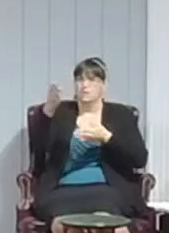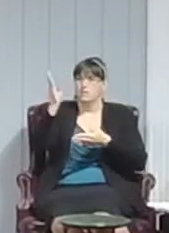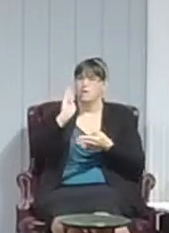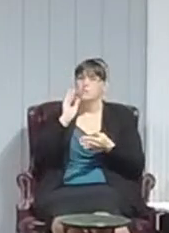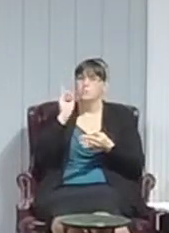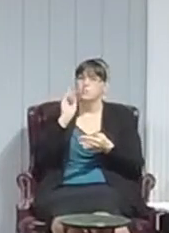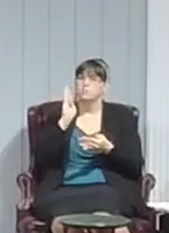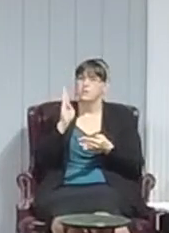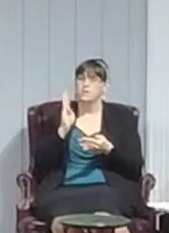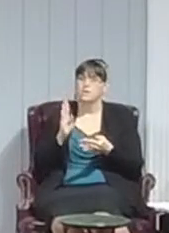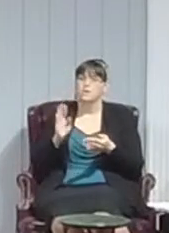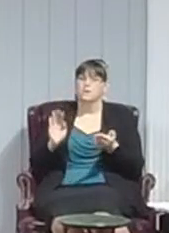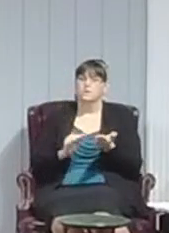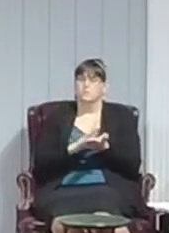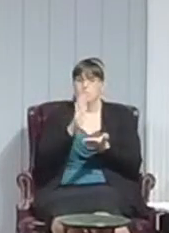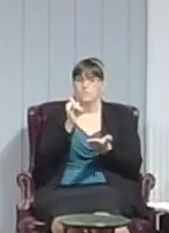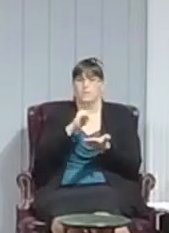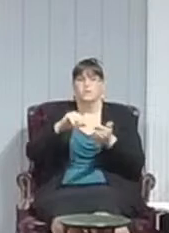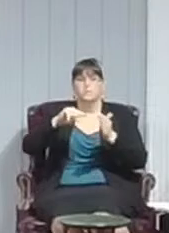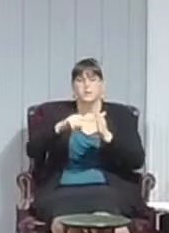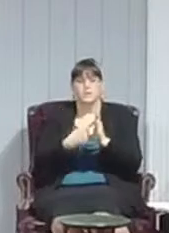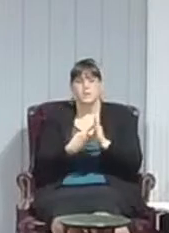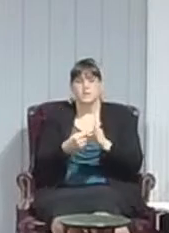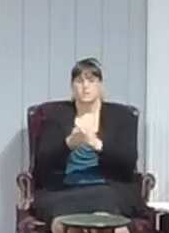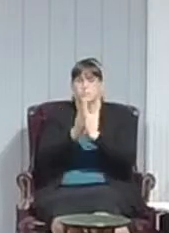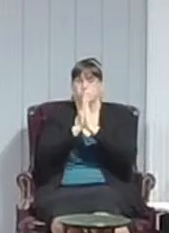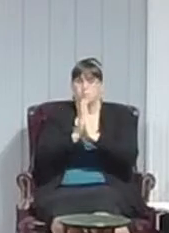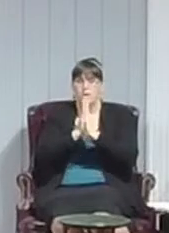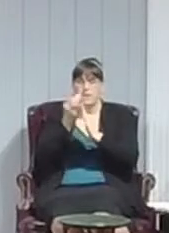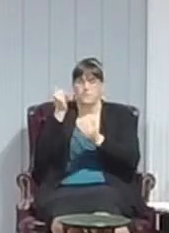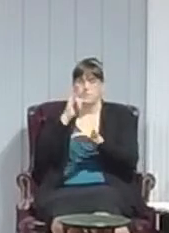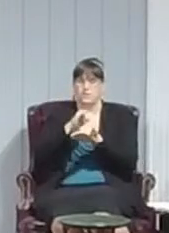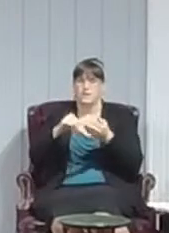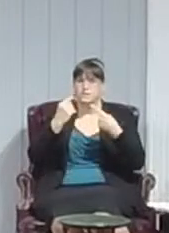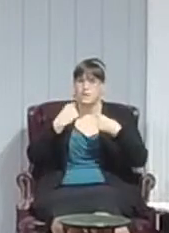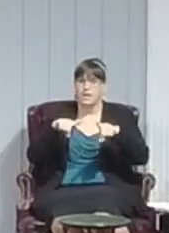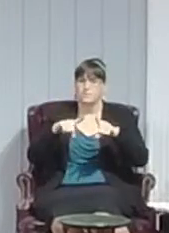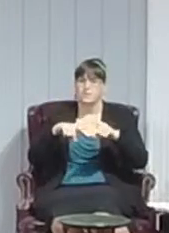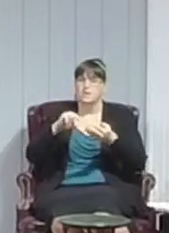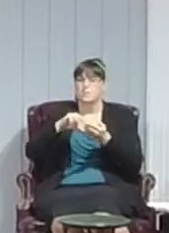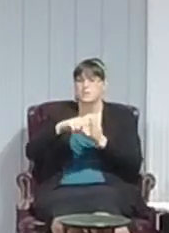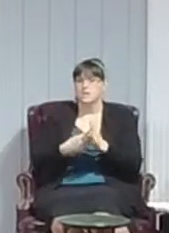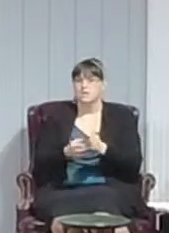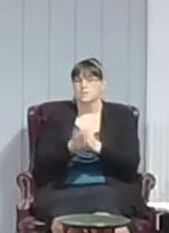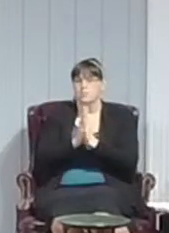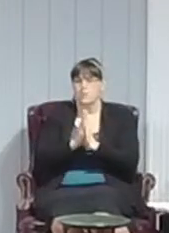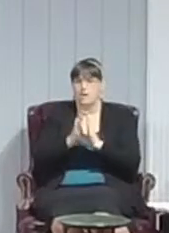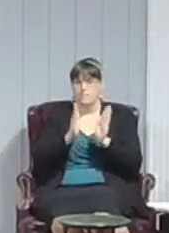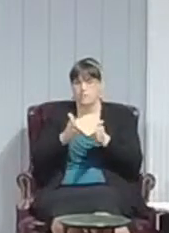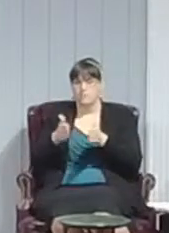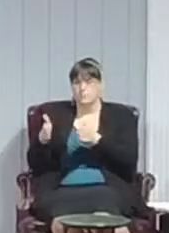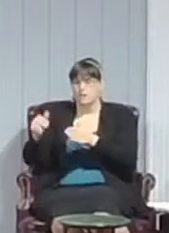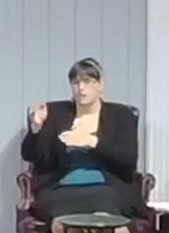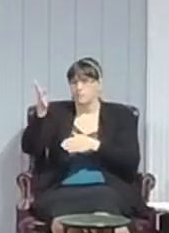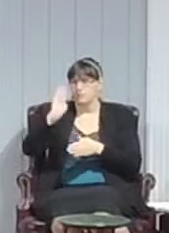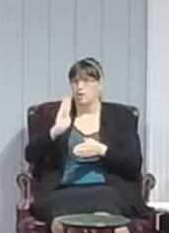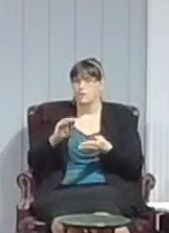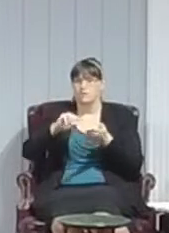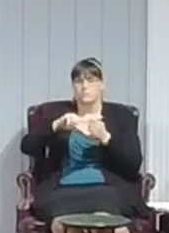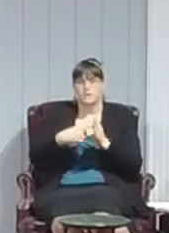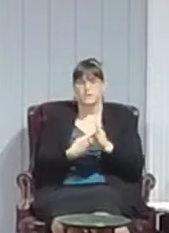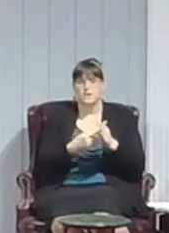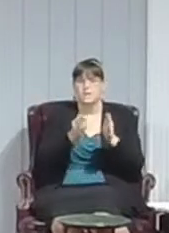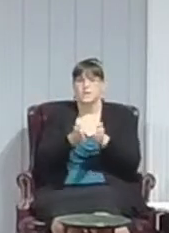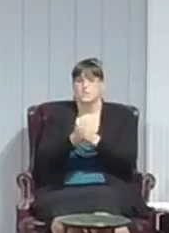glorified in this world that you begin to pray for God's glory to happen, that you begin to pray for the plan of God to happen, that you begin to